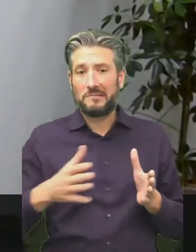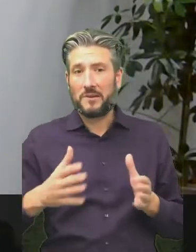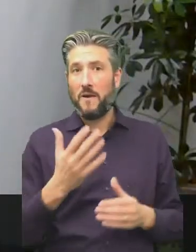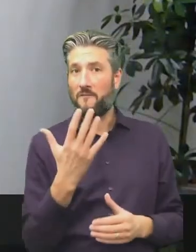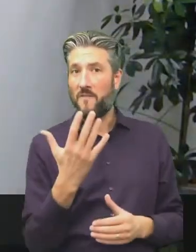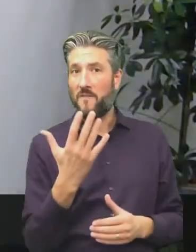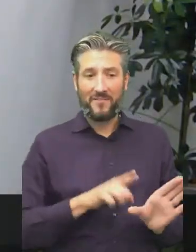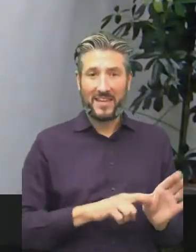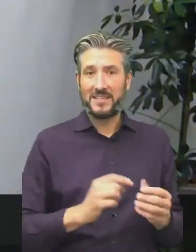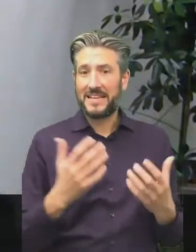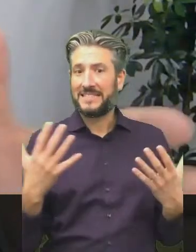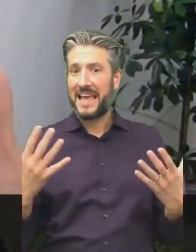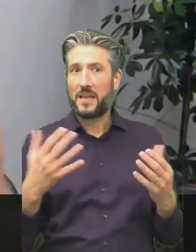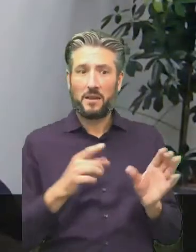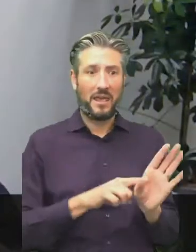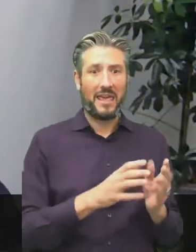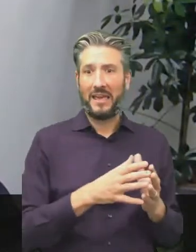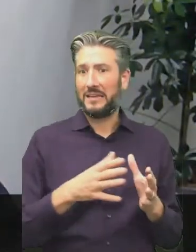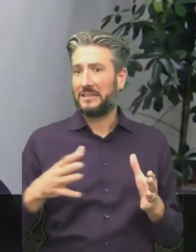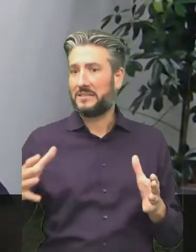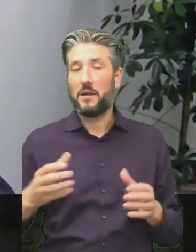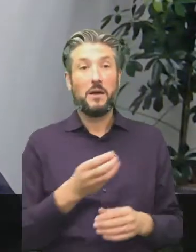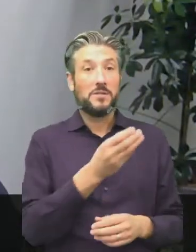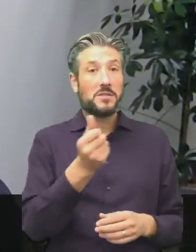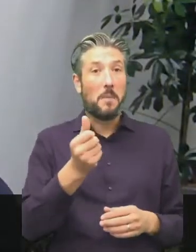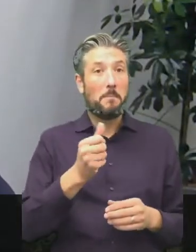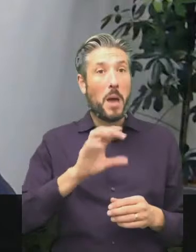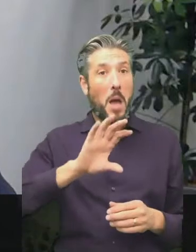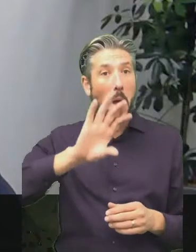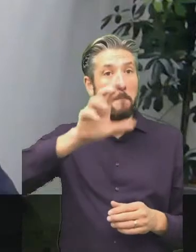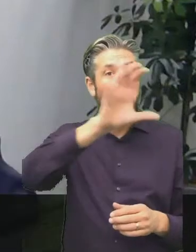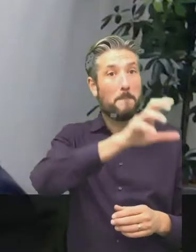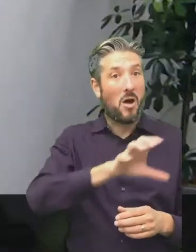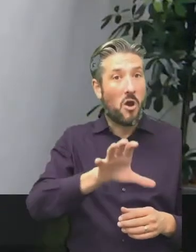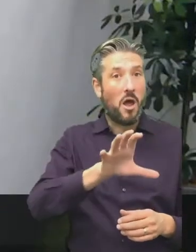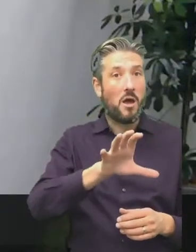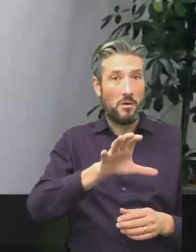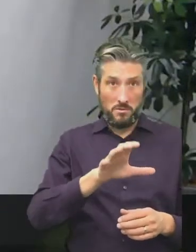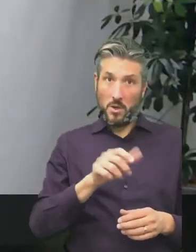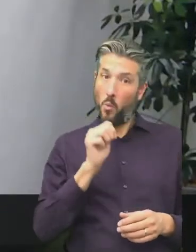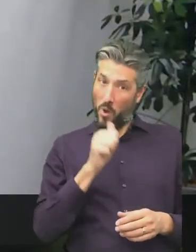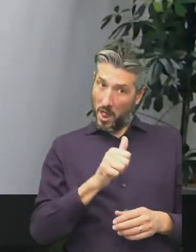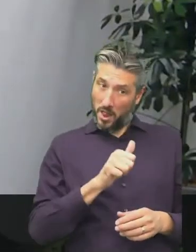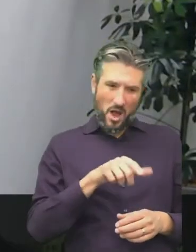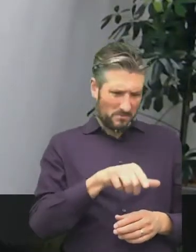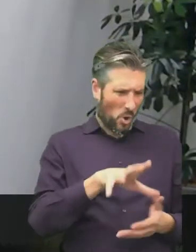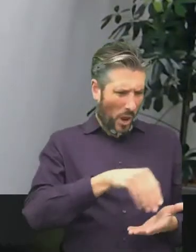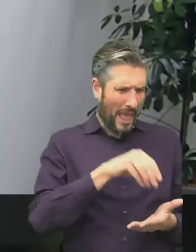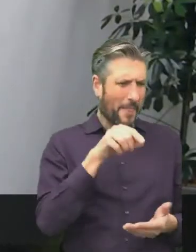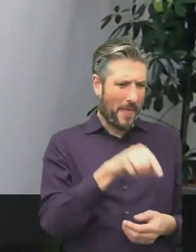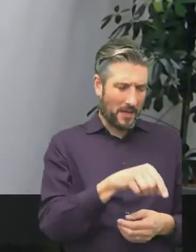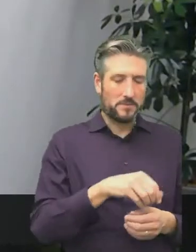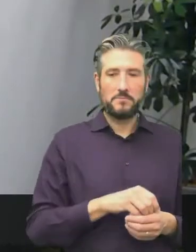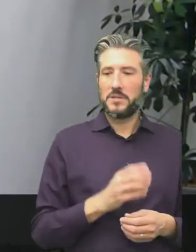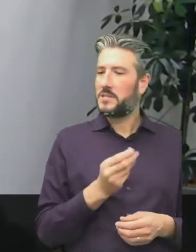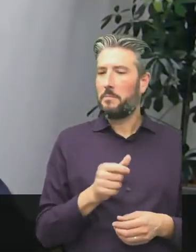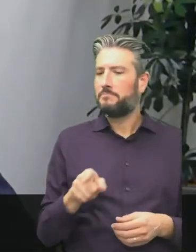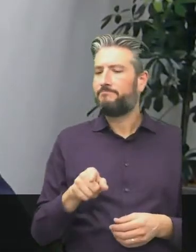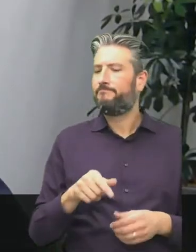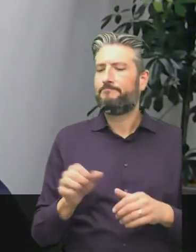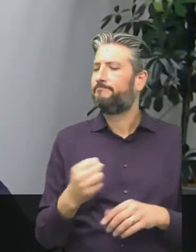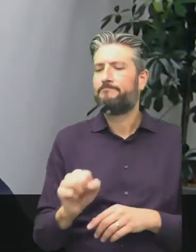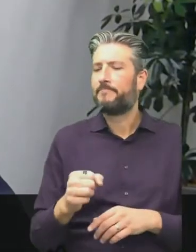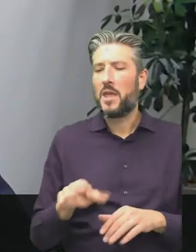boroughs collect 6 separate dry materials, some boroughs just in one bag, and no food collection